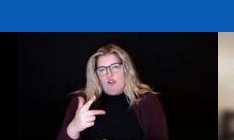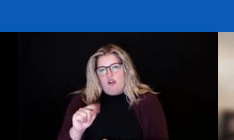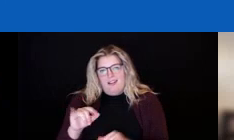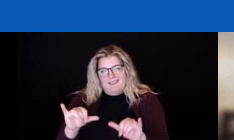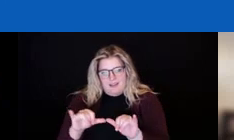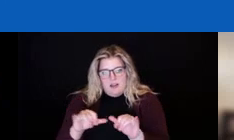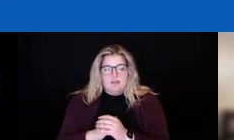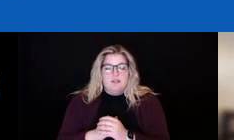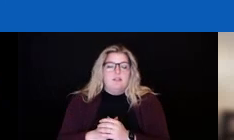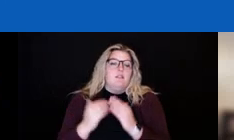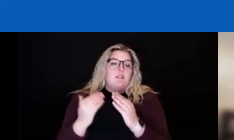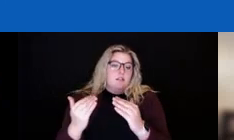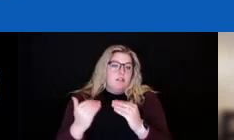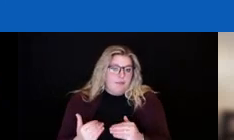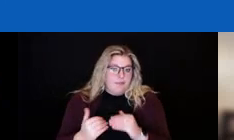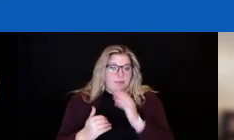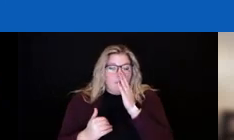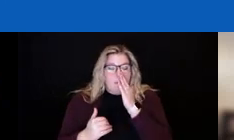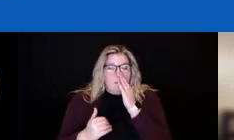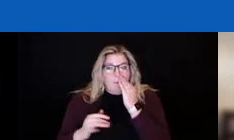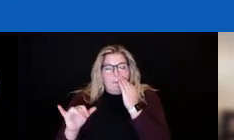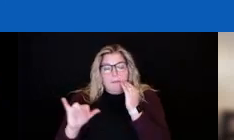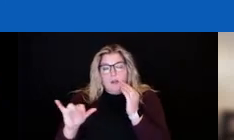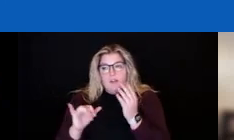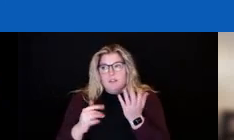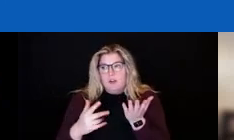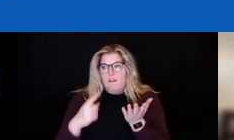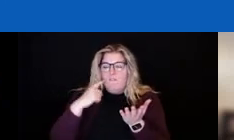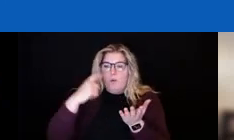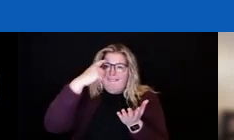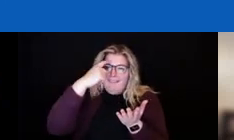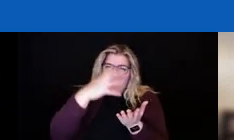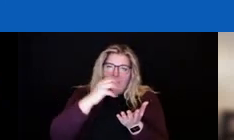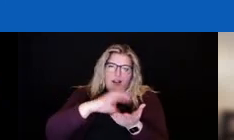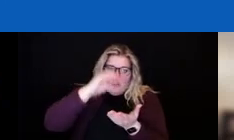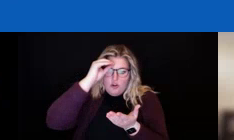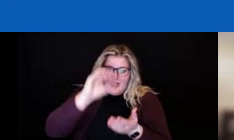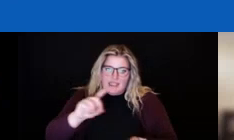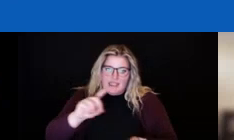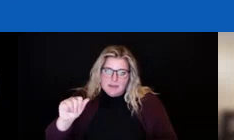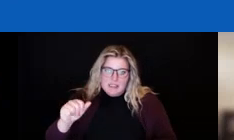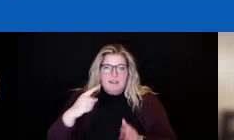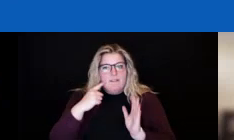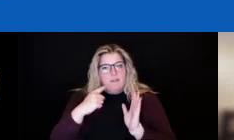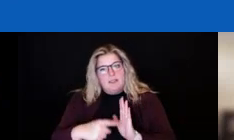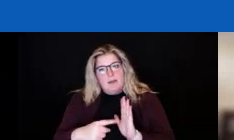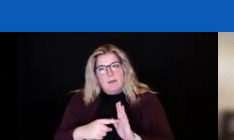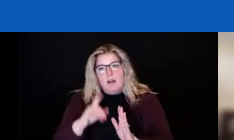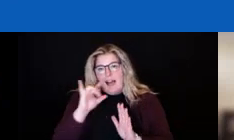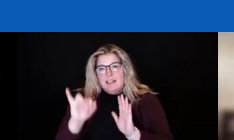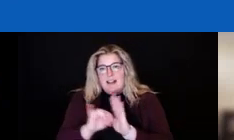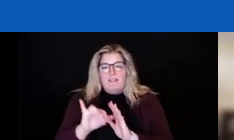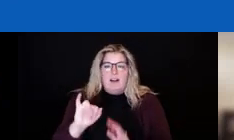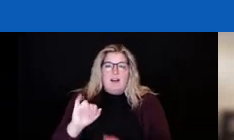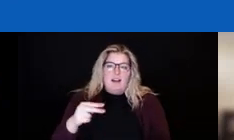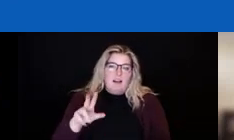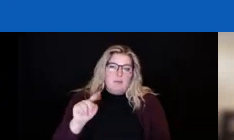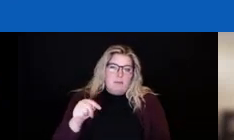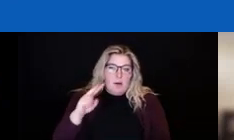as well as things to look for cognitive and learning disabilities, such as identifying input